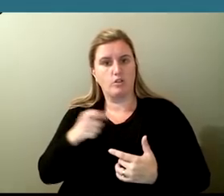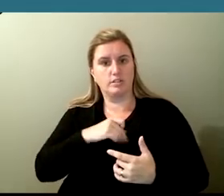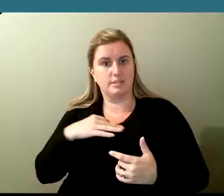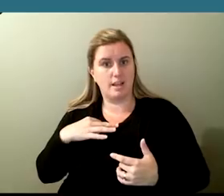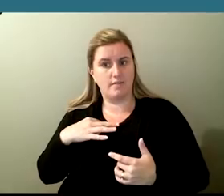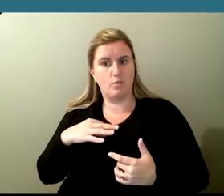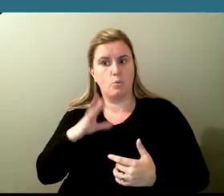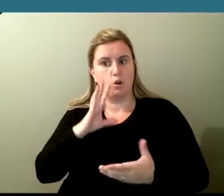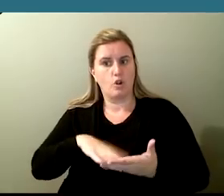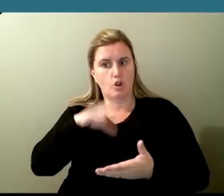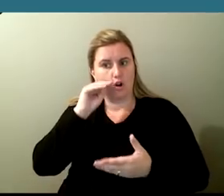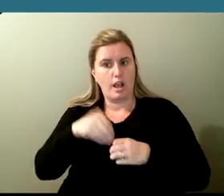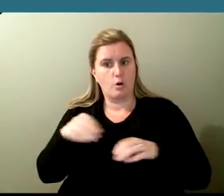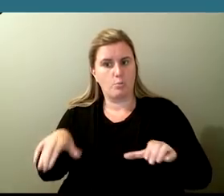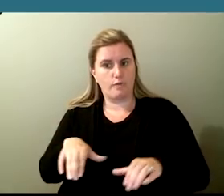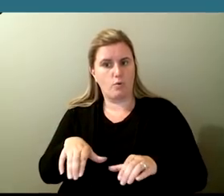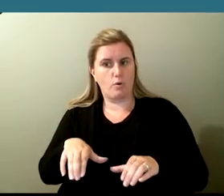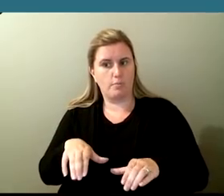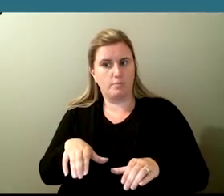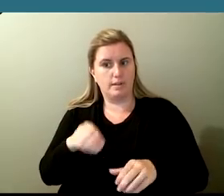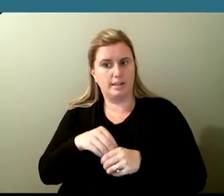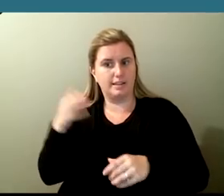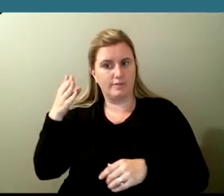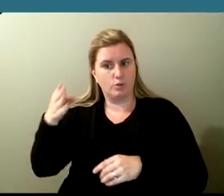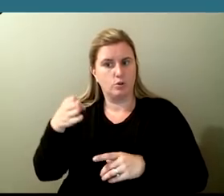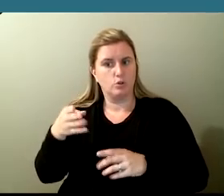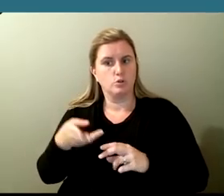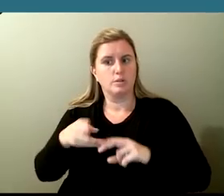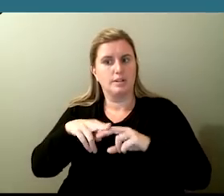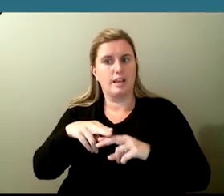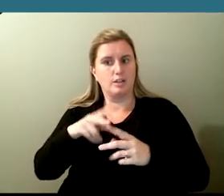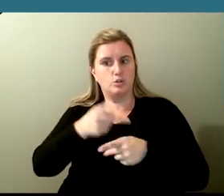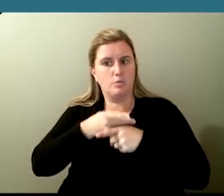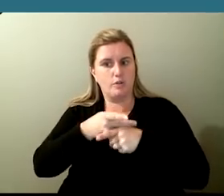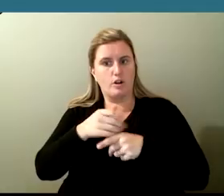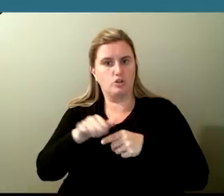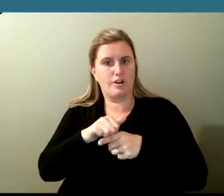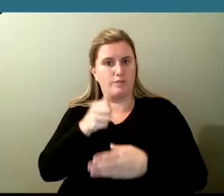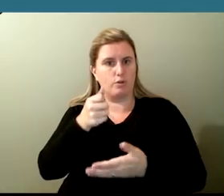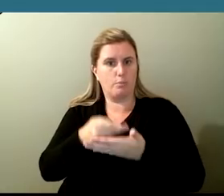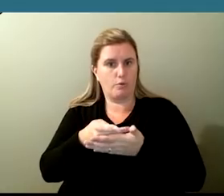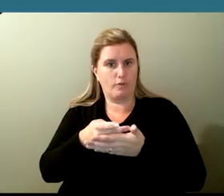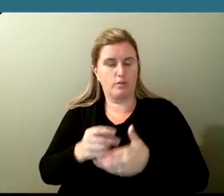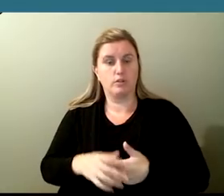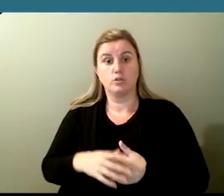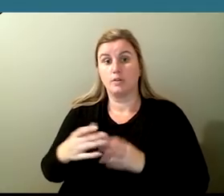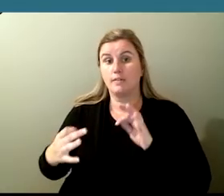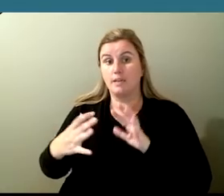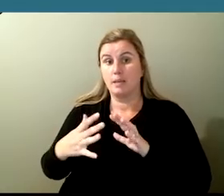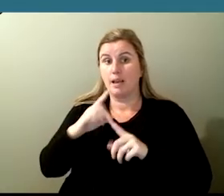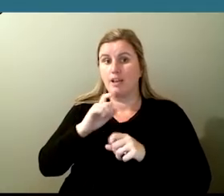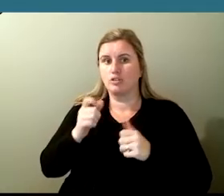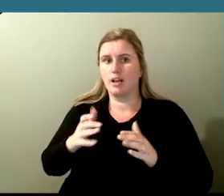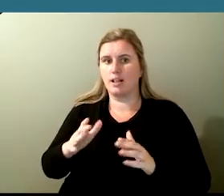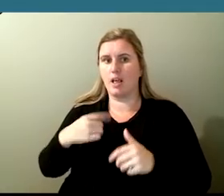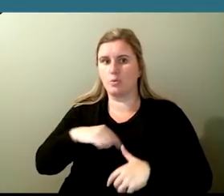member is going to learn how to perform in the future to gain supervisor or training approval. So feedback actually allows